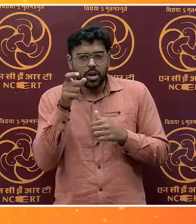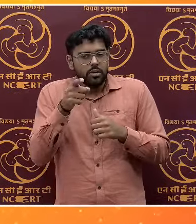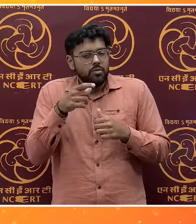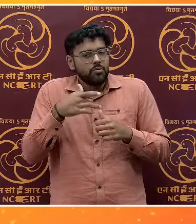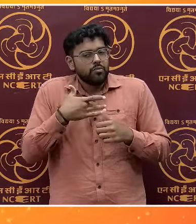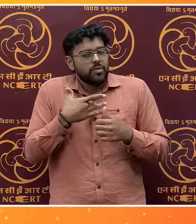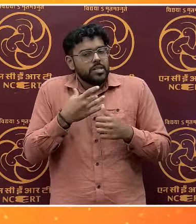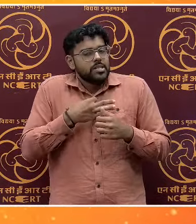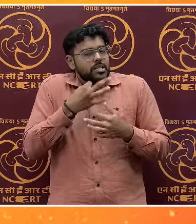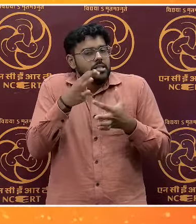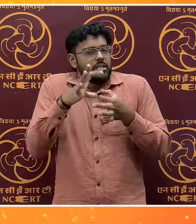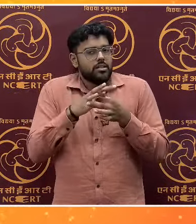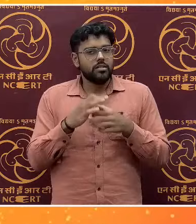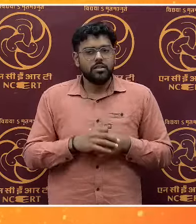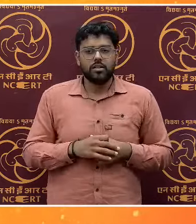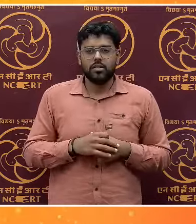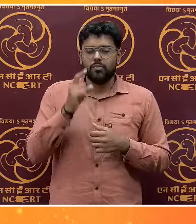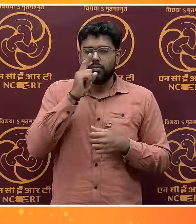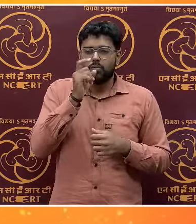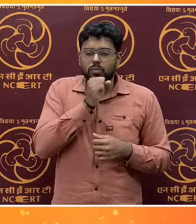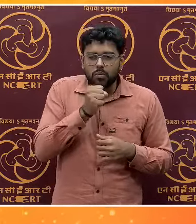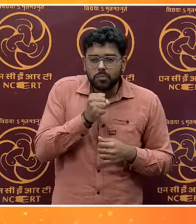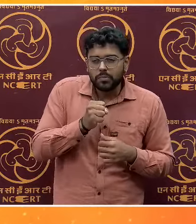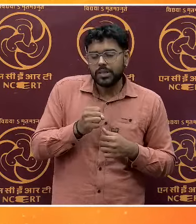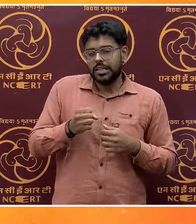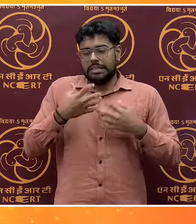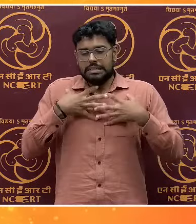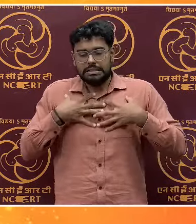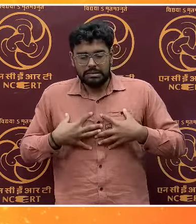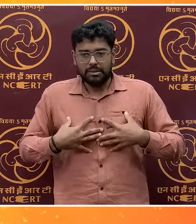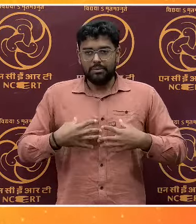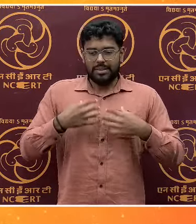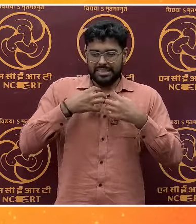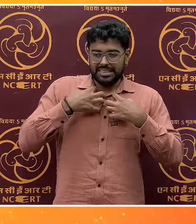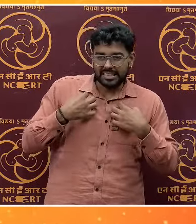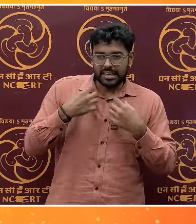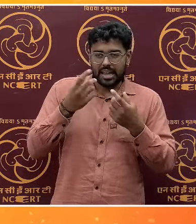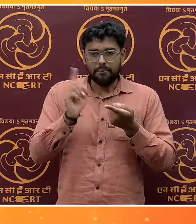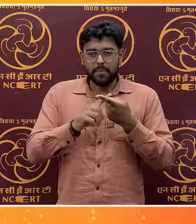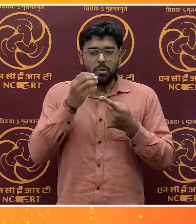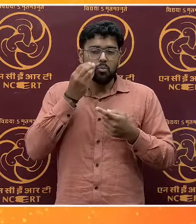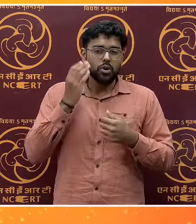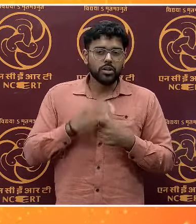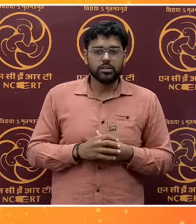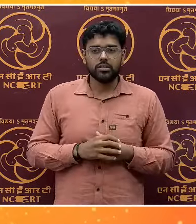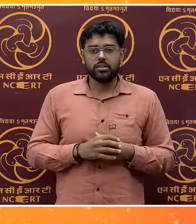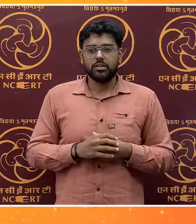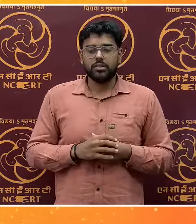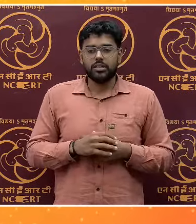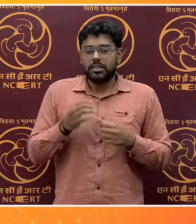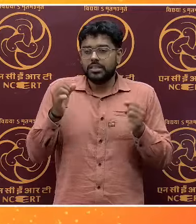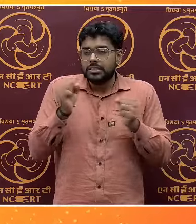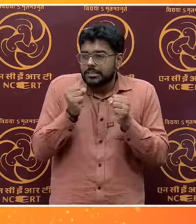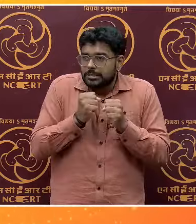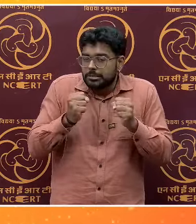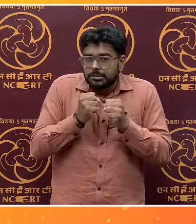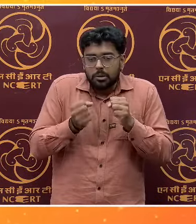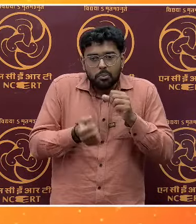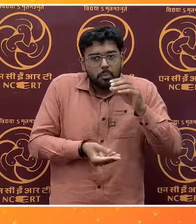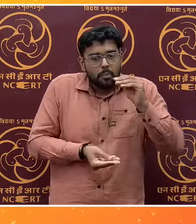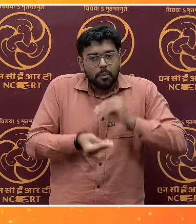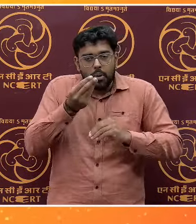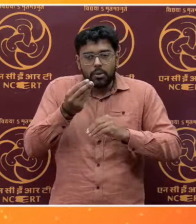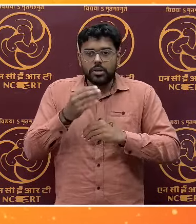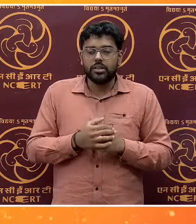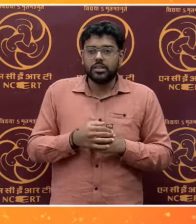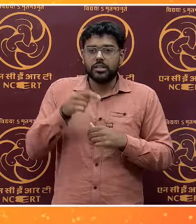Let's The say. woman was old and ragged and grey, Mm, and bent with the chill of the winter's day. mm. The